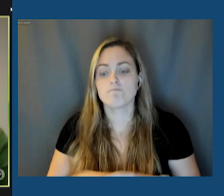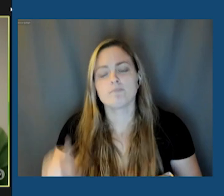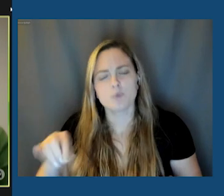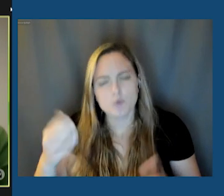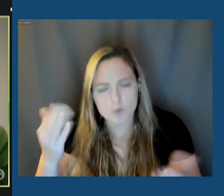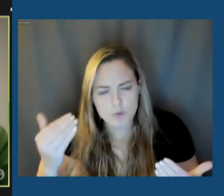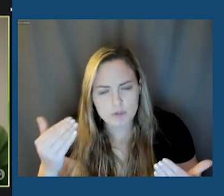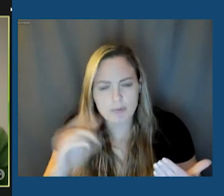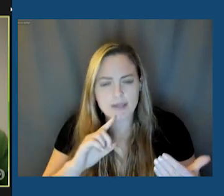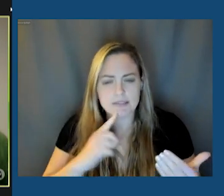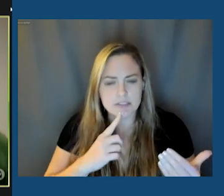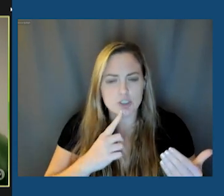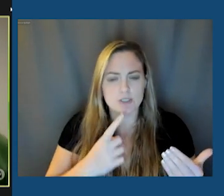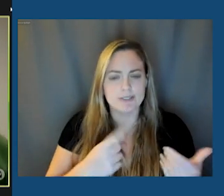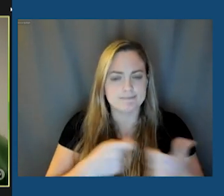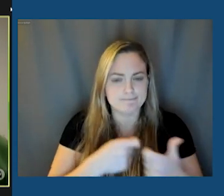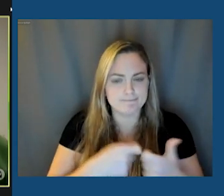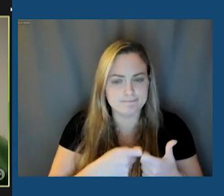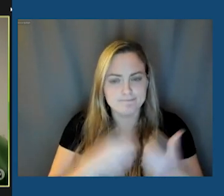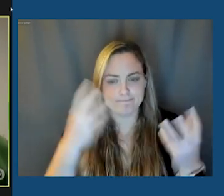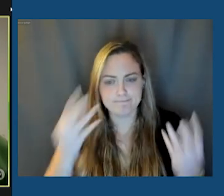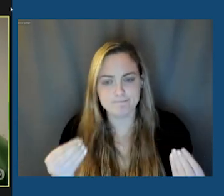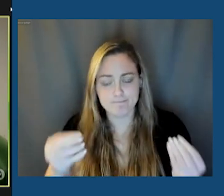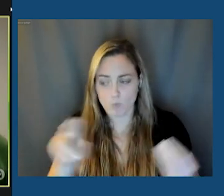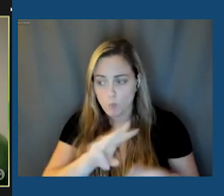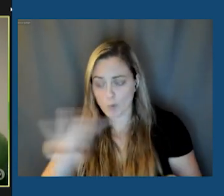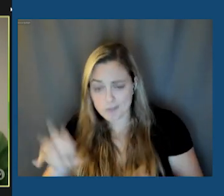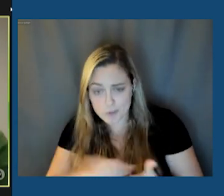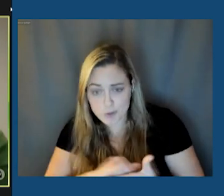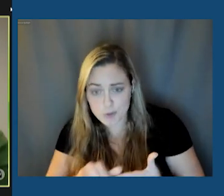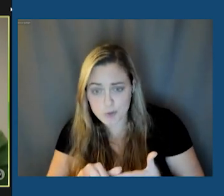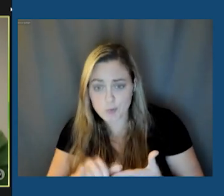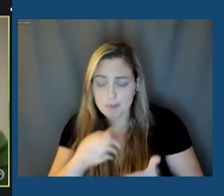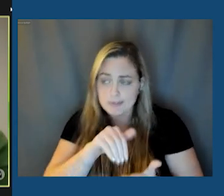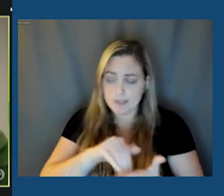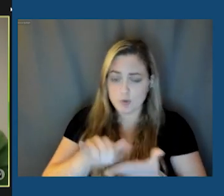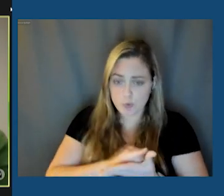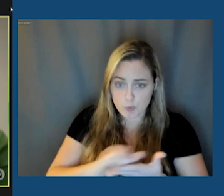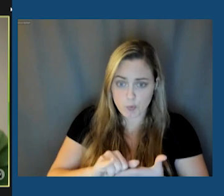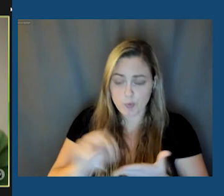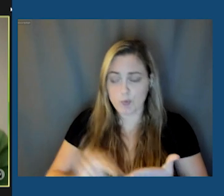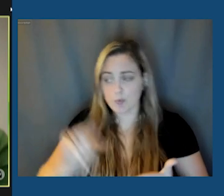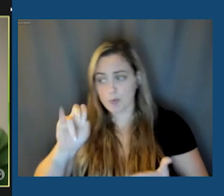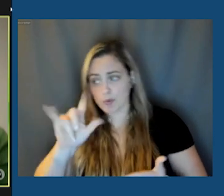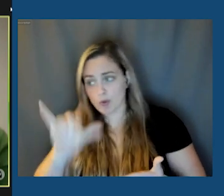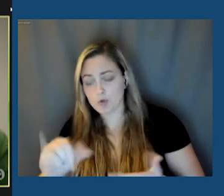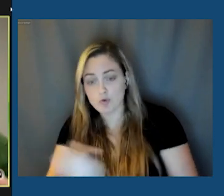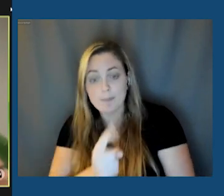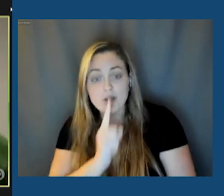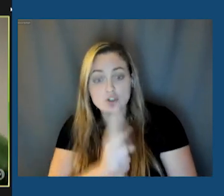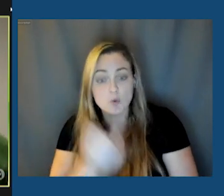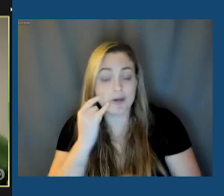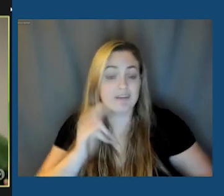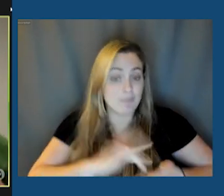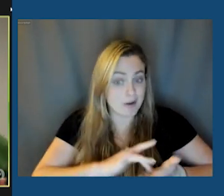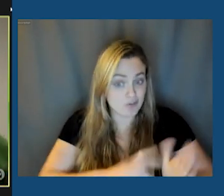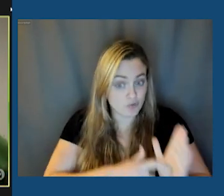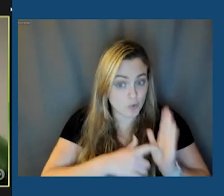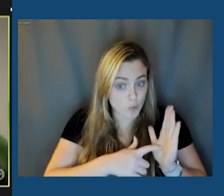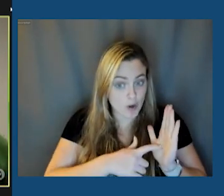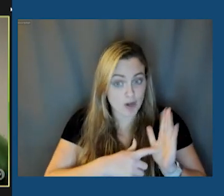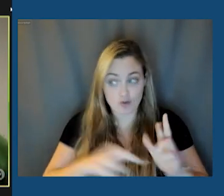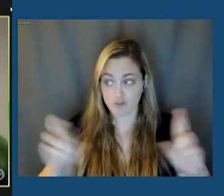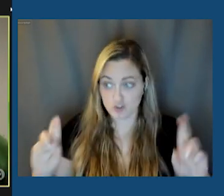significant power outages in Western New York, Central New York, and the North Country. So make sure that if your medication requires